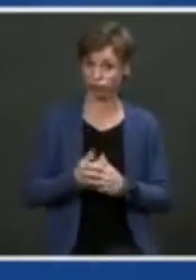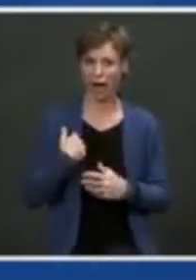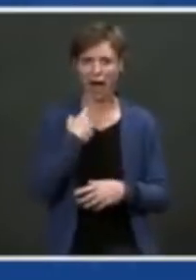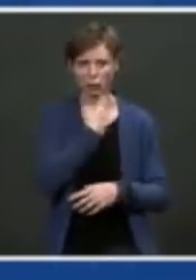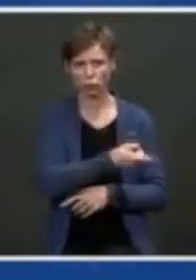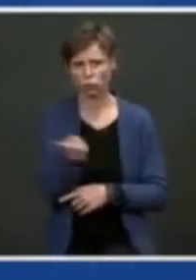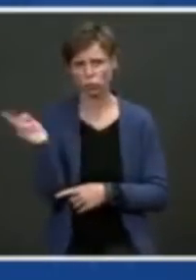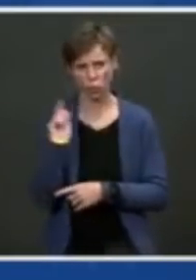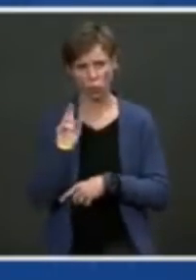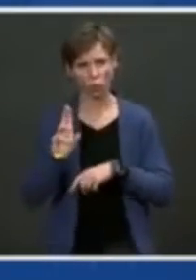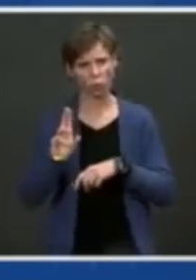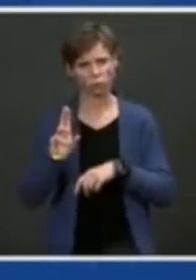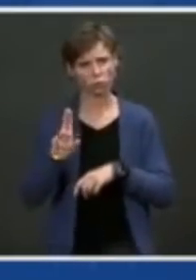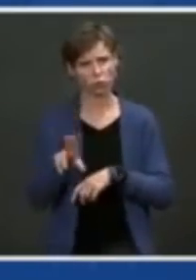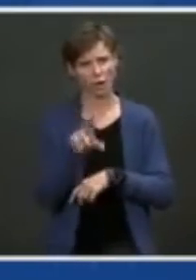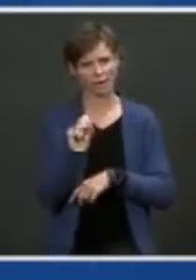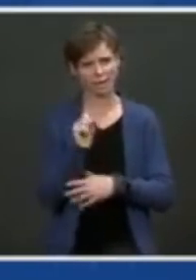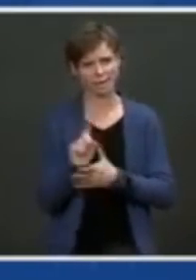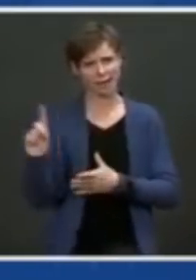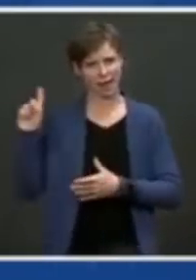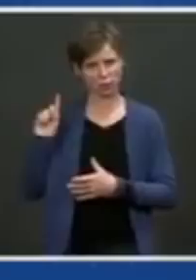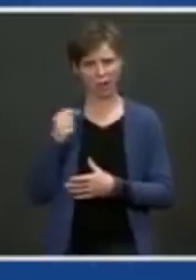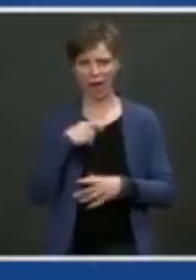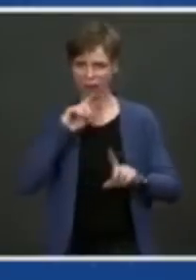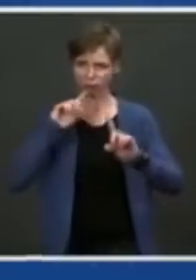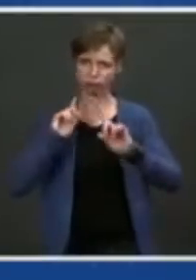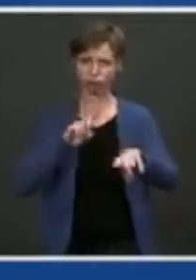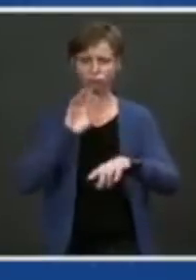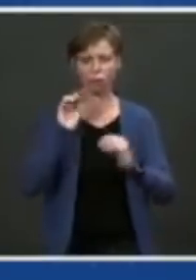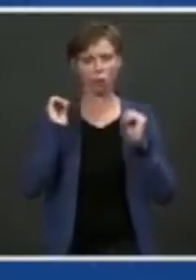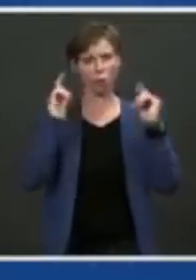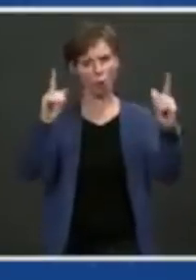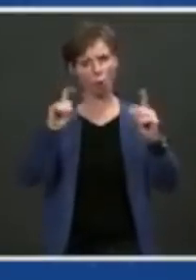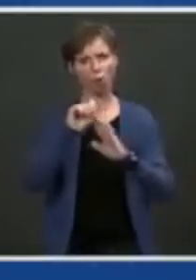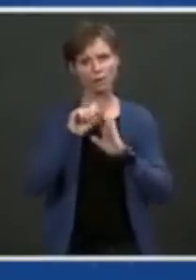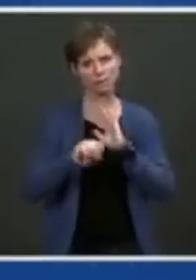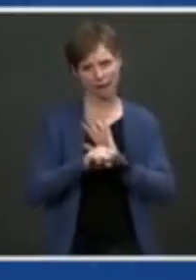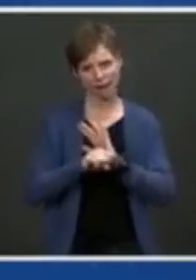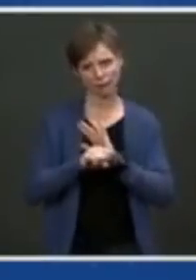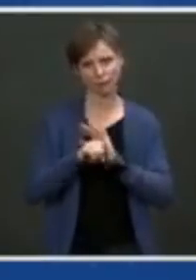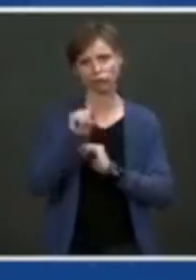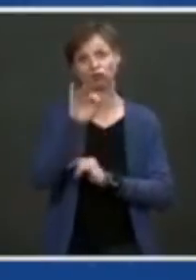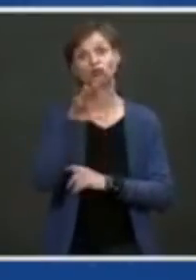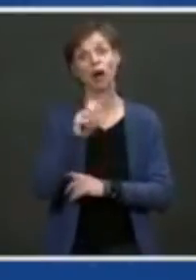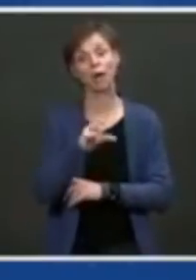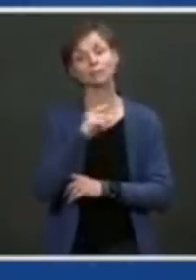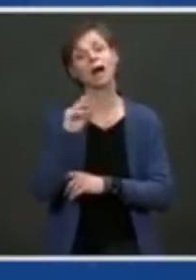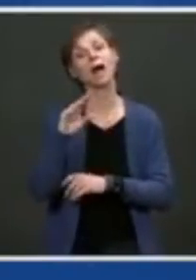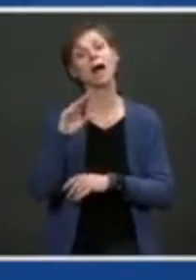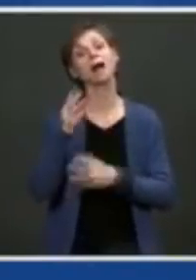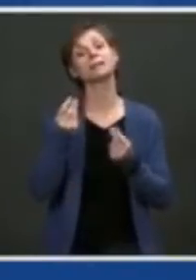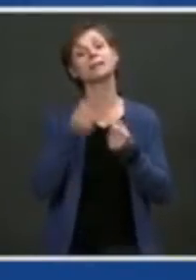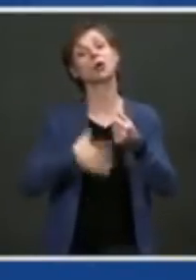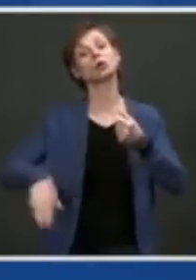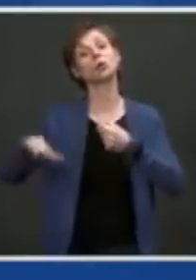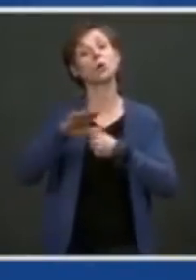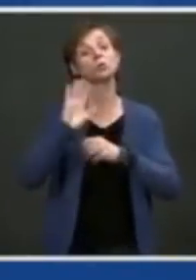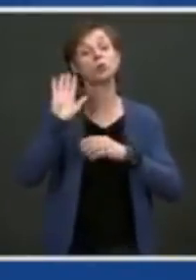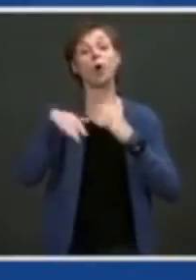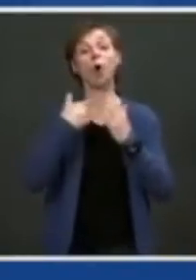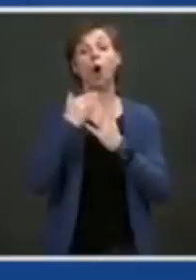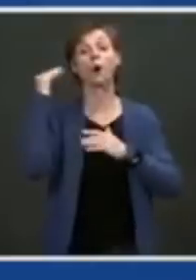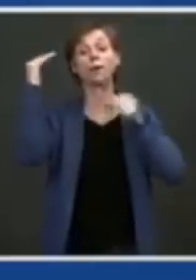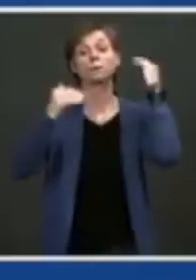all states, tribes, and territories to make all adults eligible to be vaccinated no later